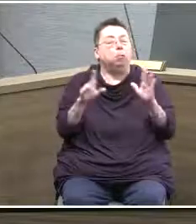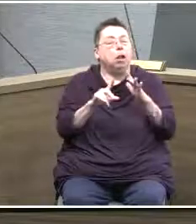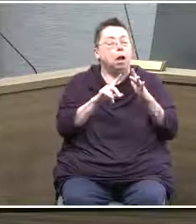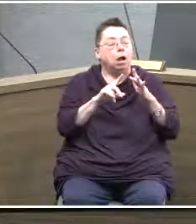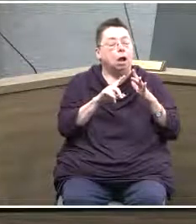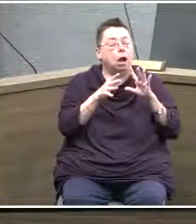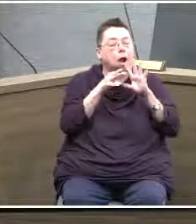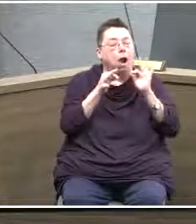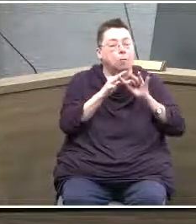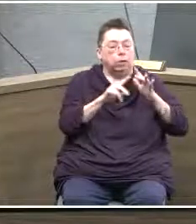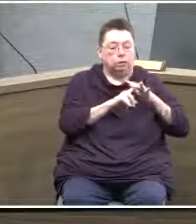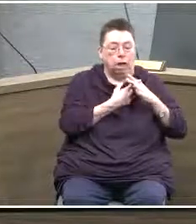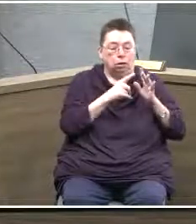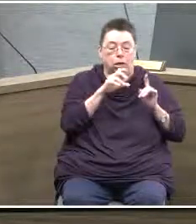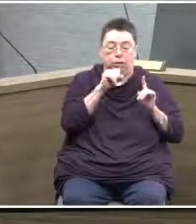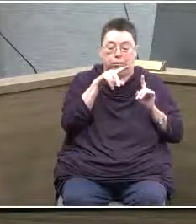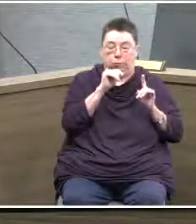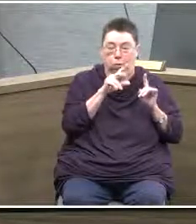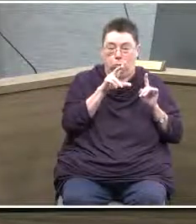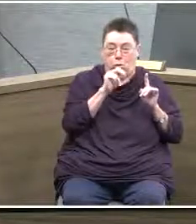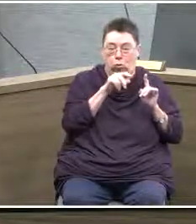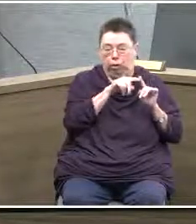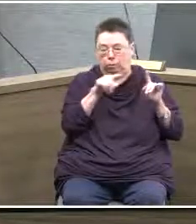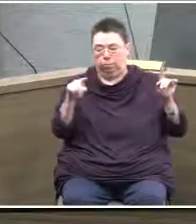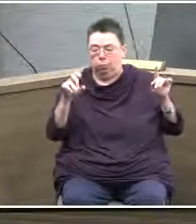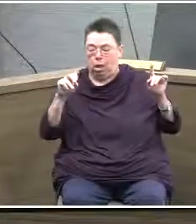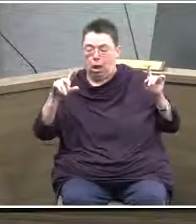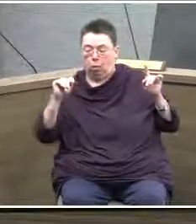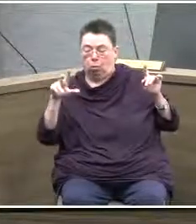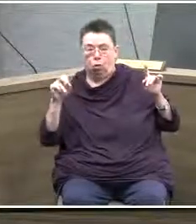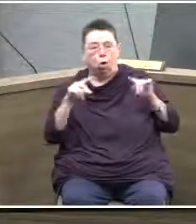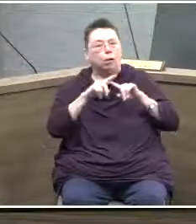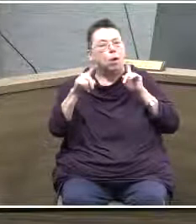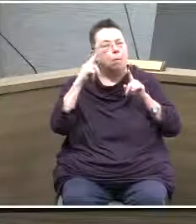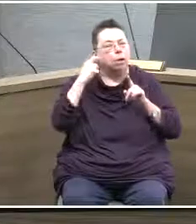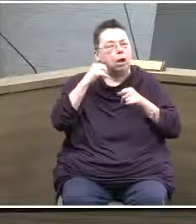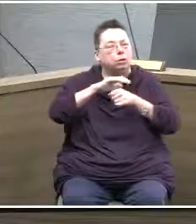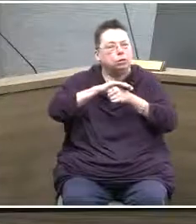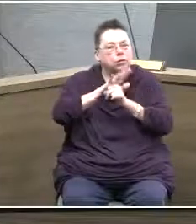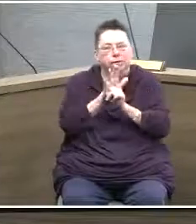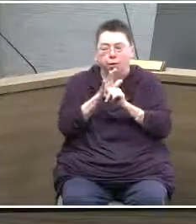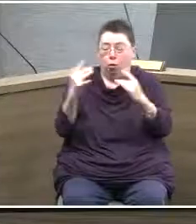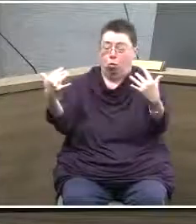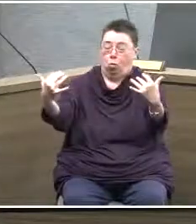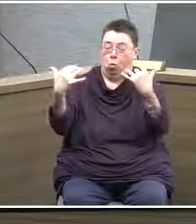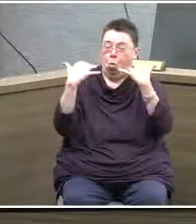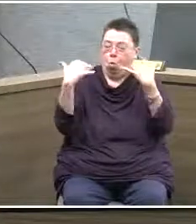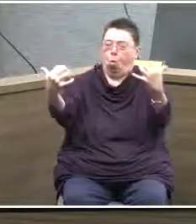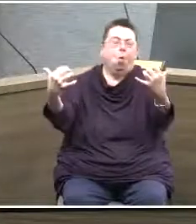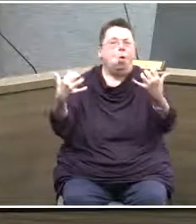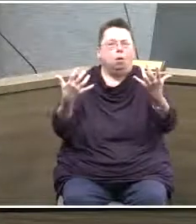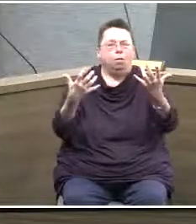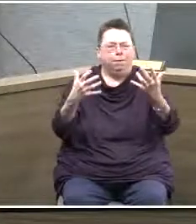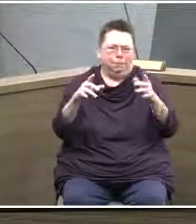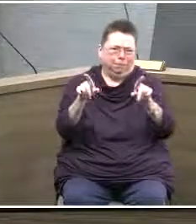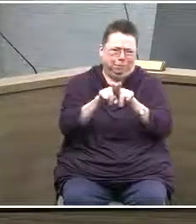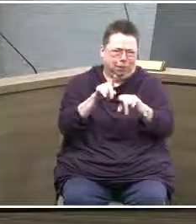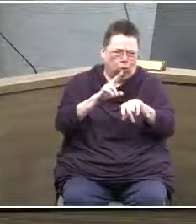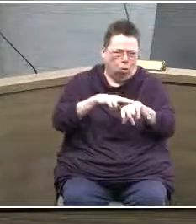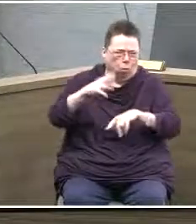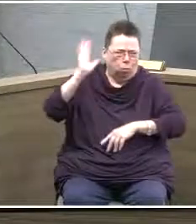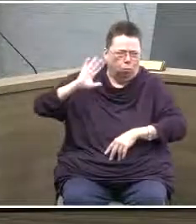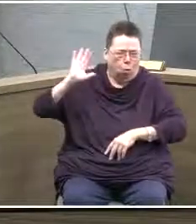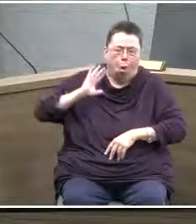and ends on October 30th. Due to the COVID-19 pandemic, we are unable to hold in-person hearings like we normally would, so